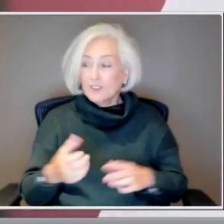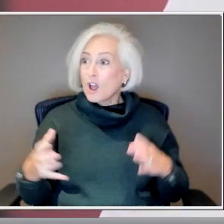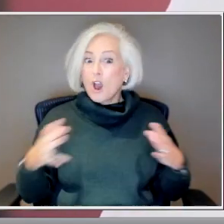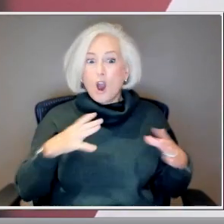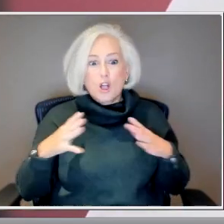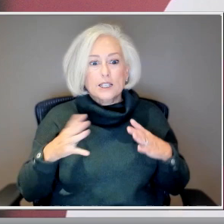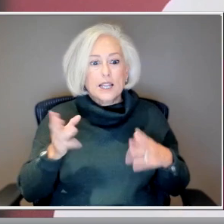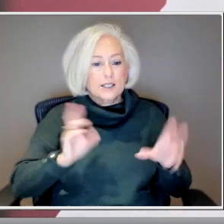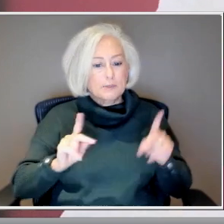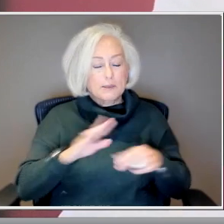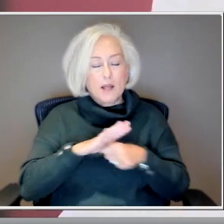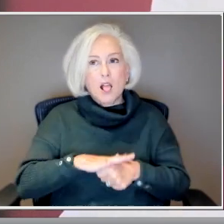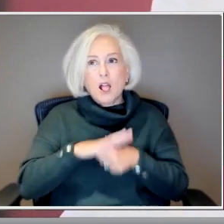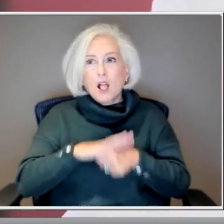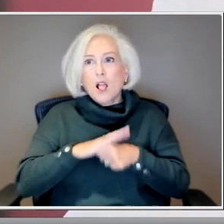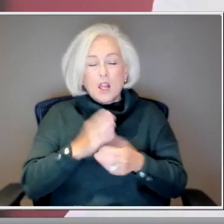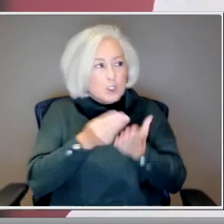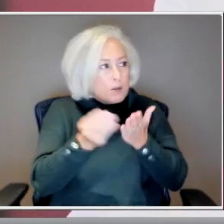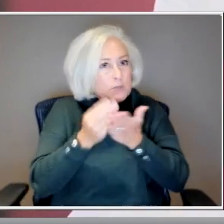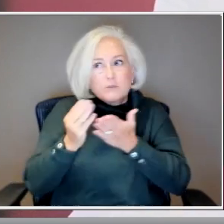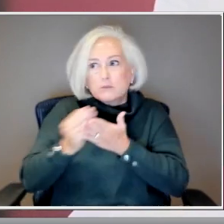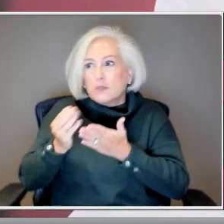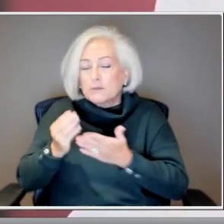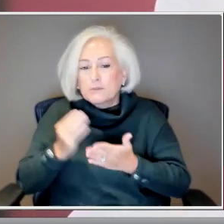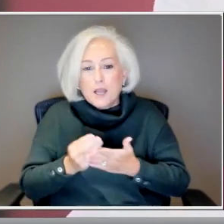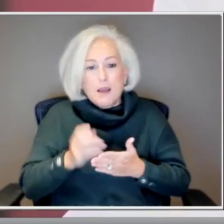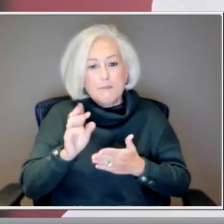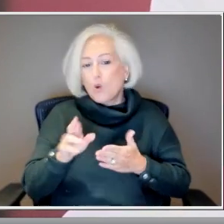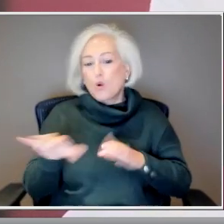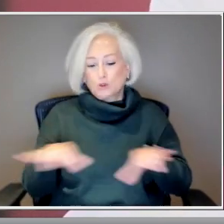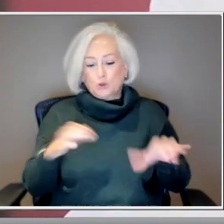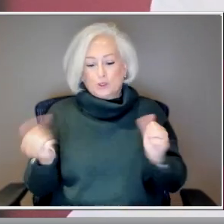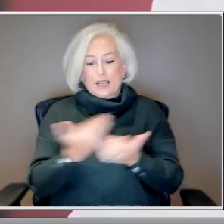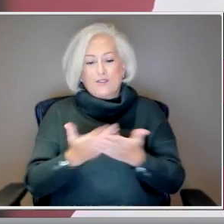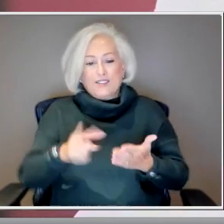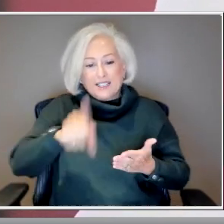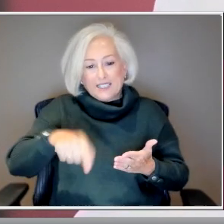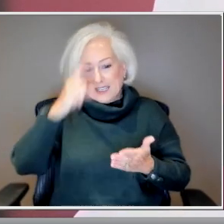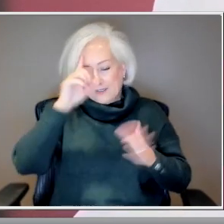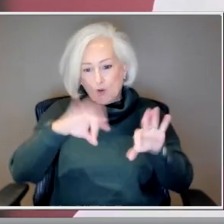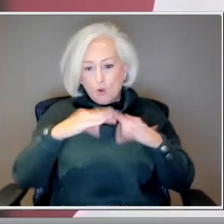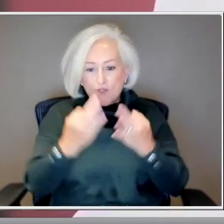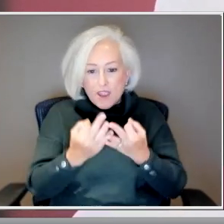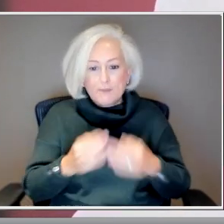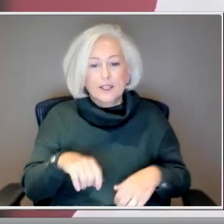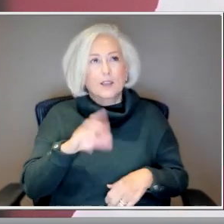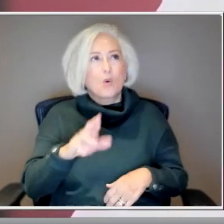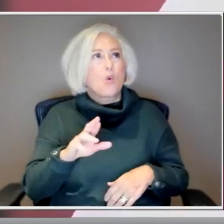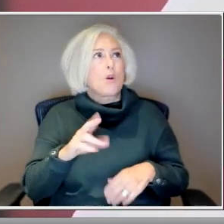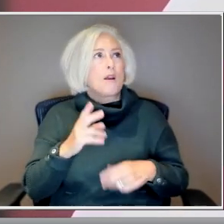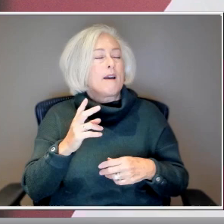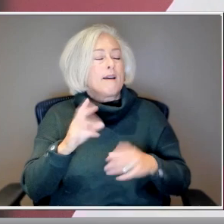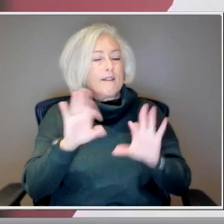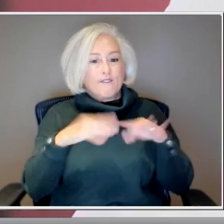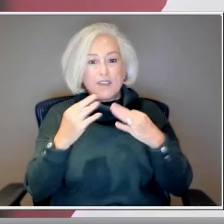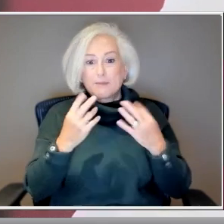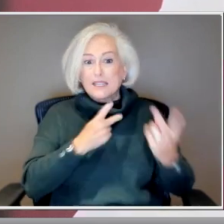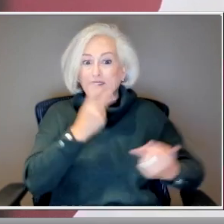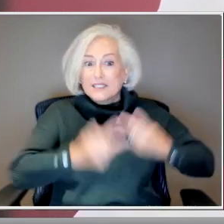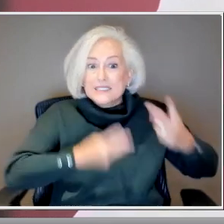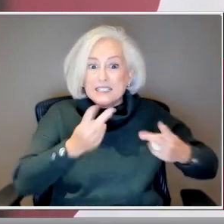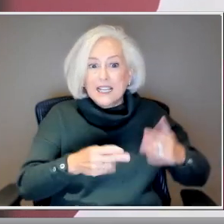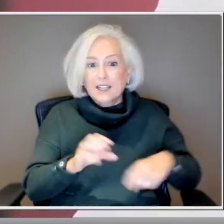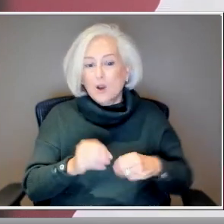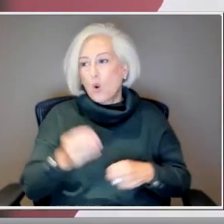shopping and kind of getting all the things done for them, family coming into town. Also, overeating, indulging in